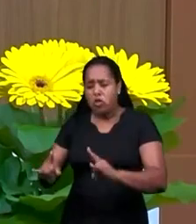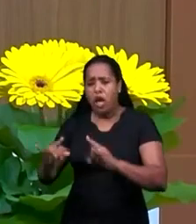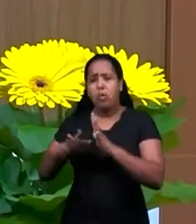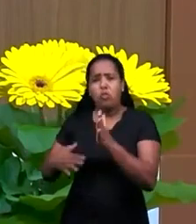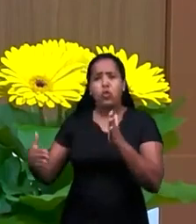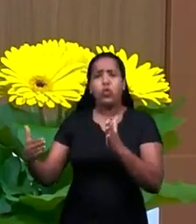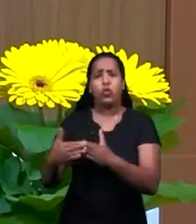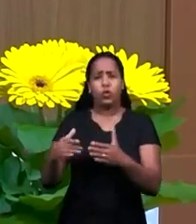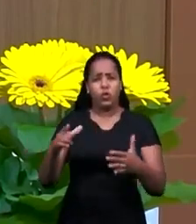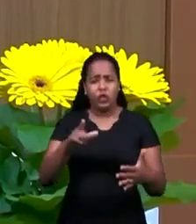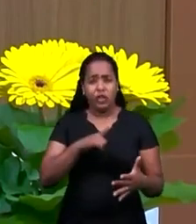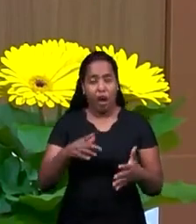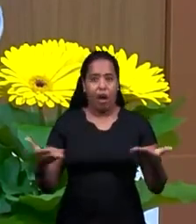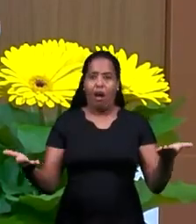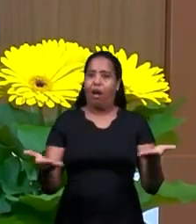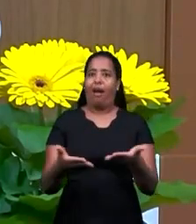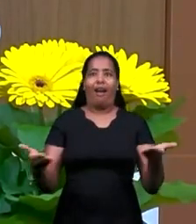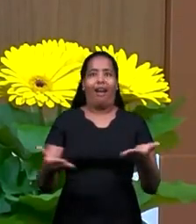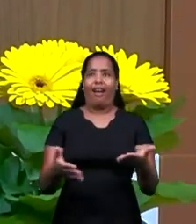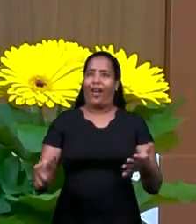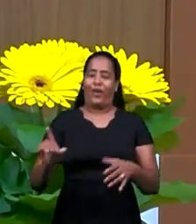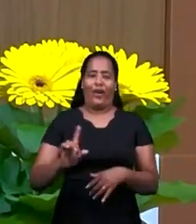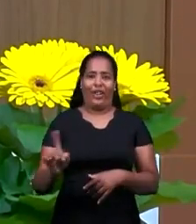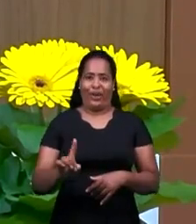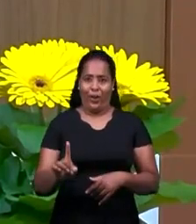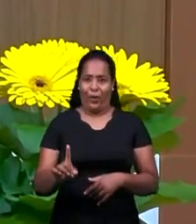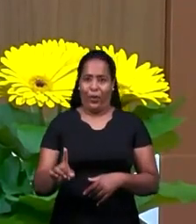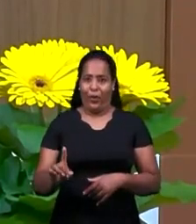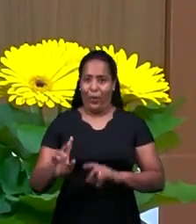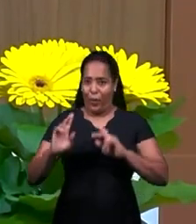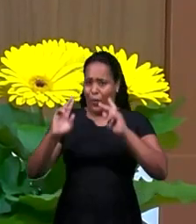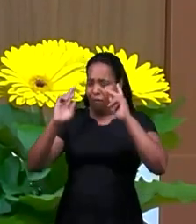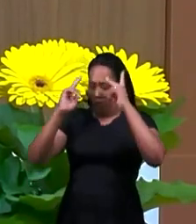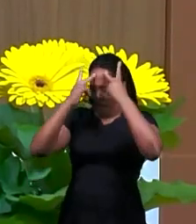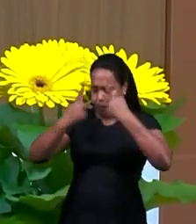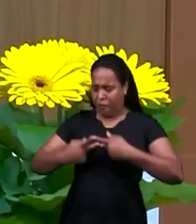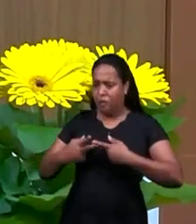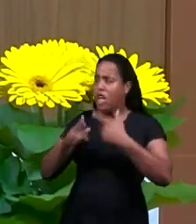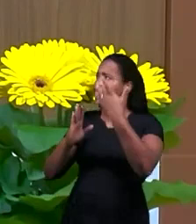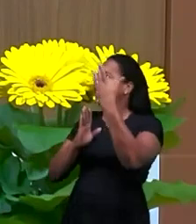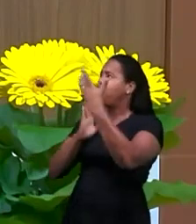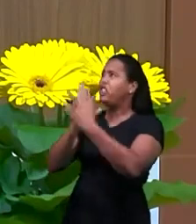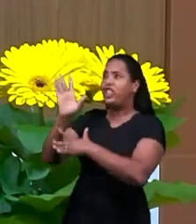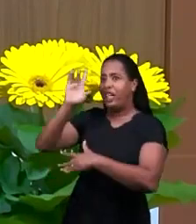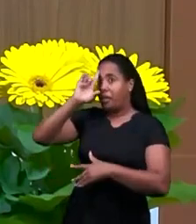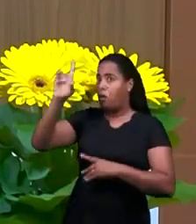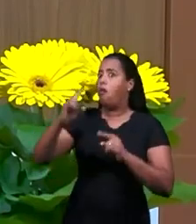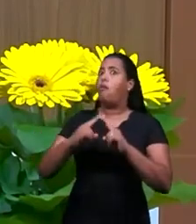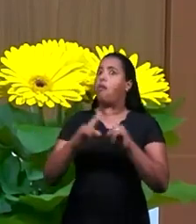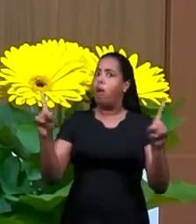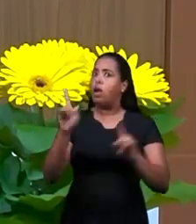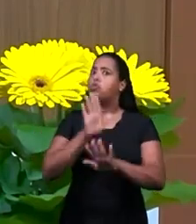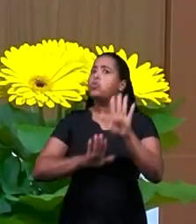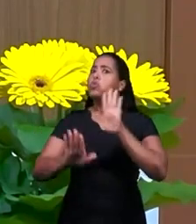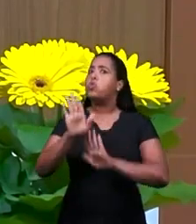now. Now, men go straight to God, but he needs to be careful. He needs